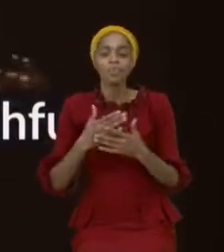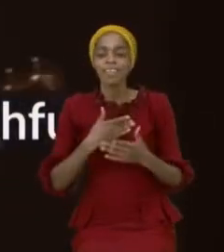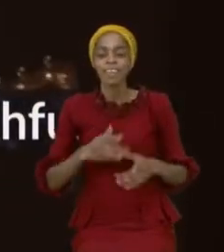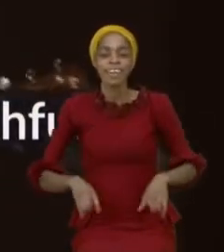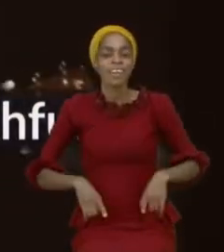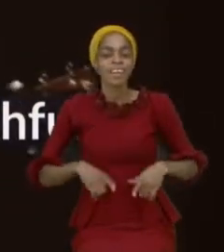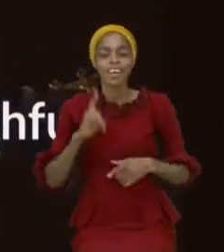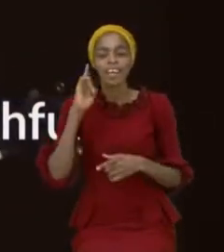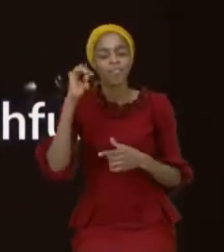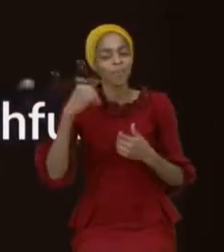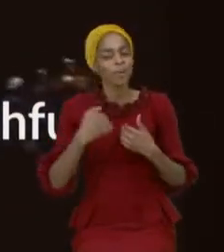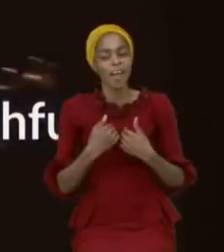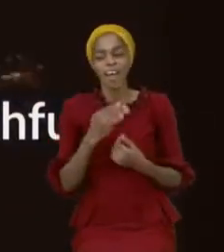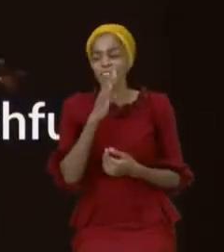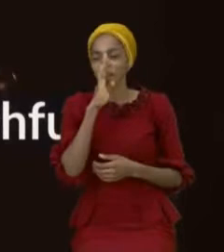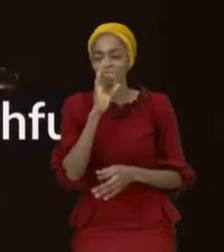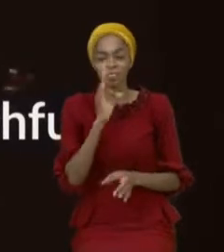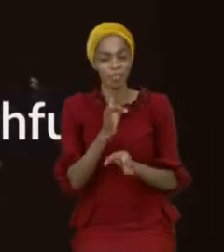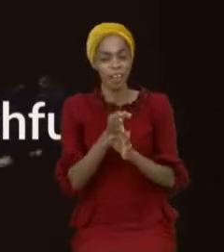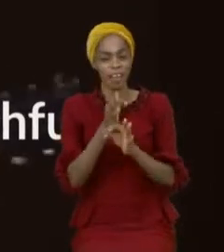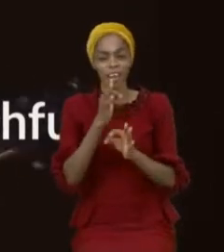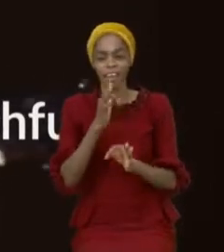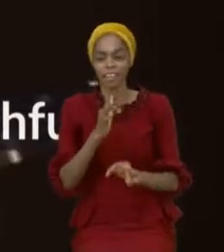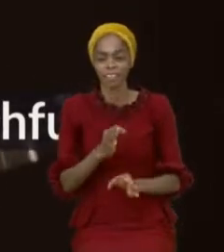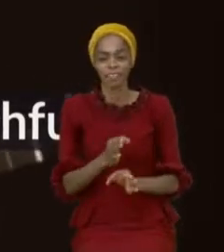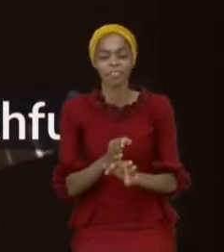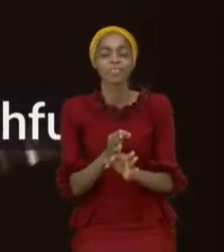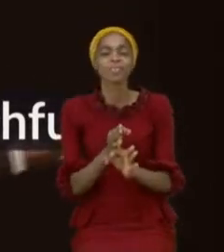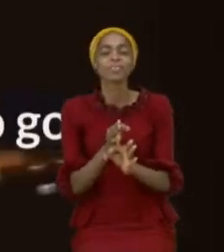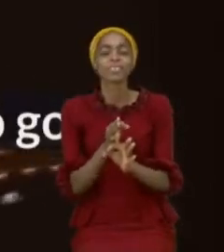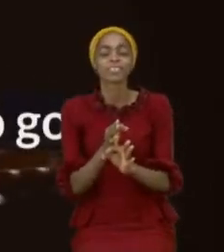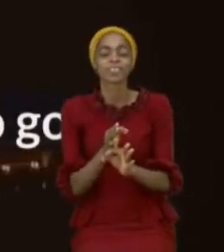All my life you have been faithful.